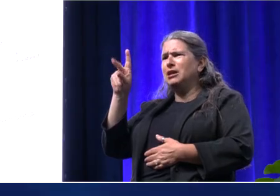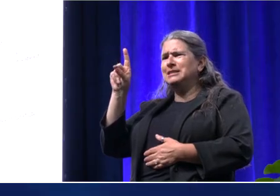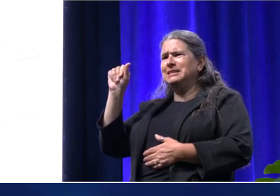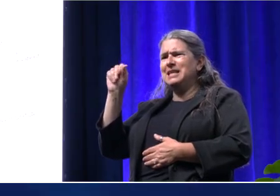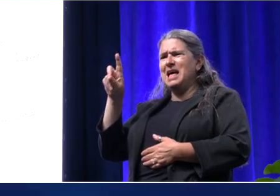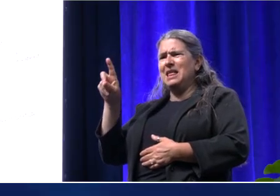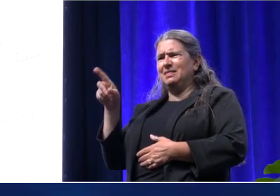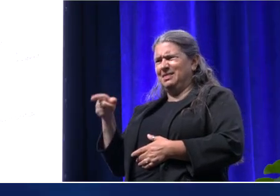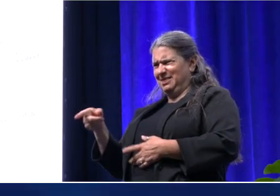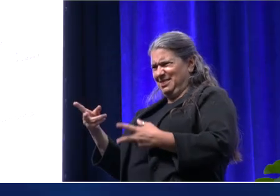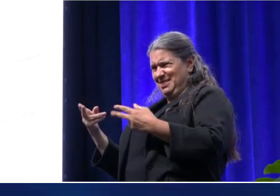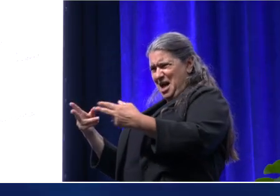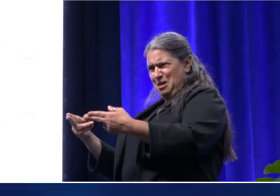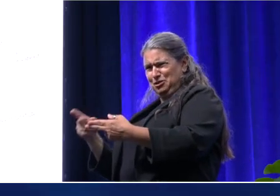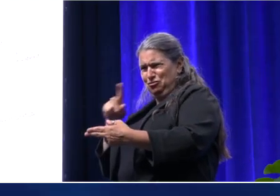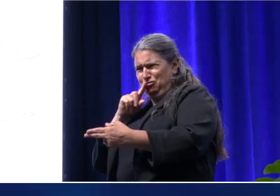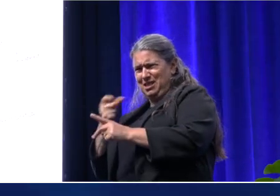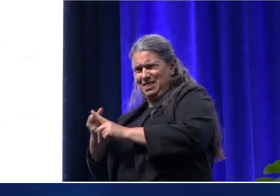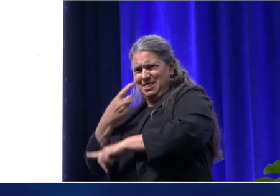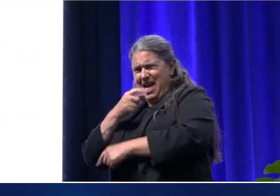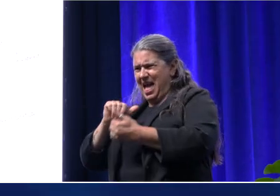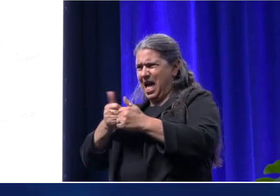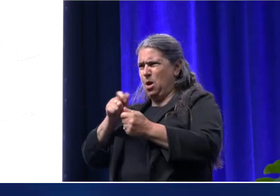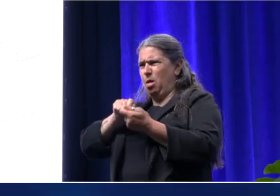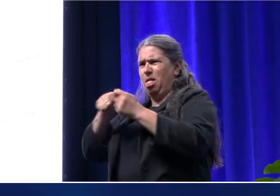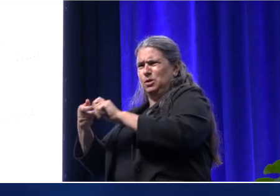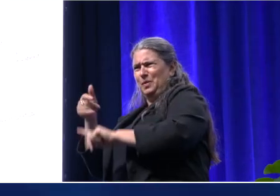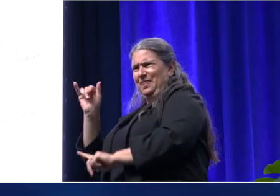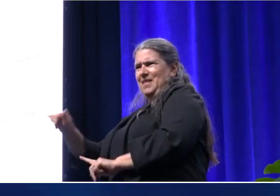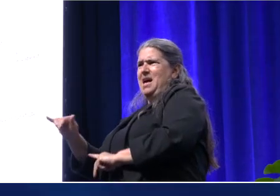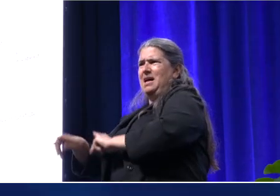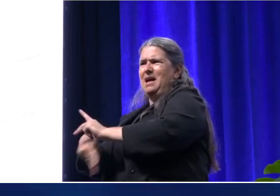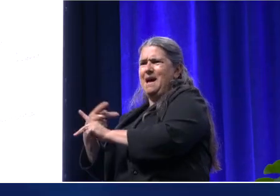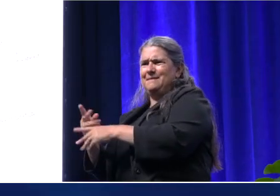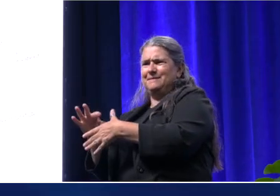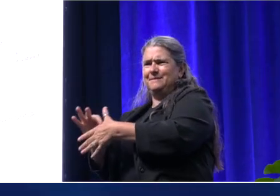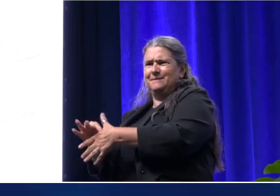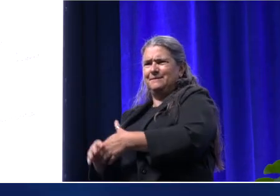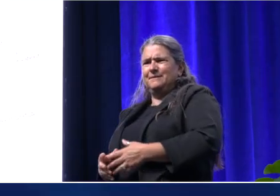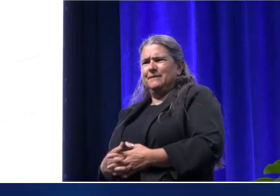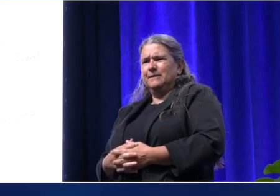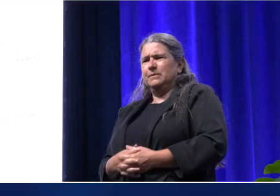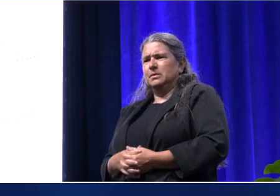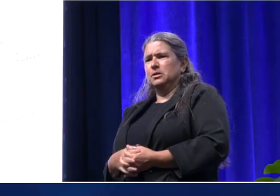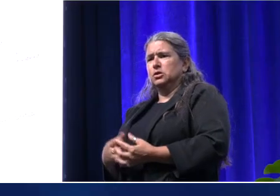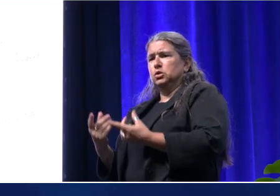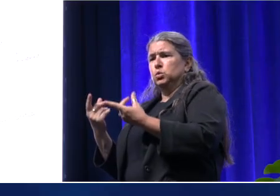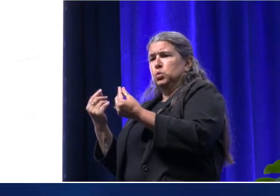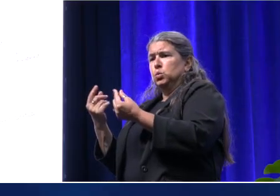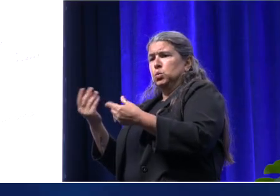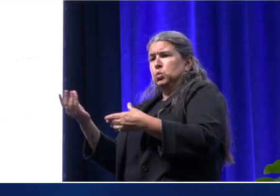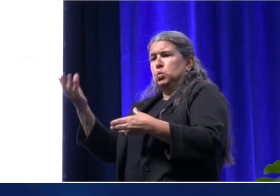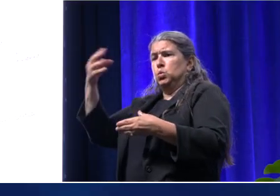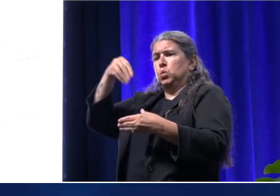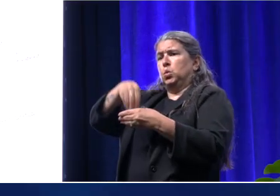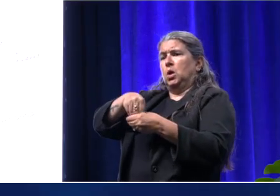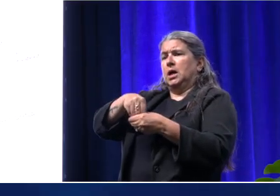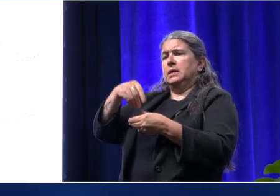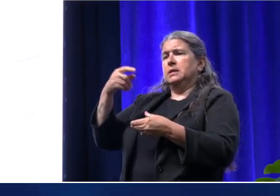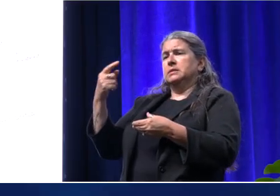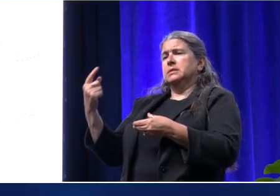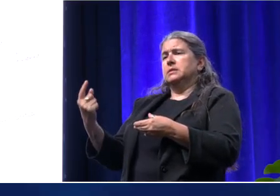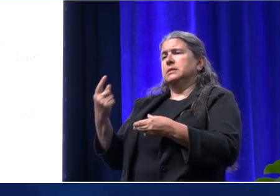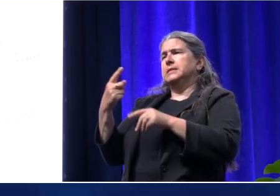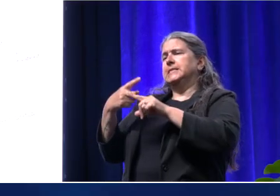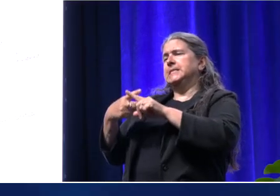make it unrecognizable is by repackaging it in something that it's not expected, or repackaging it into a different